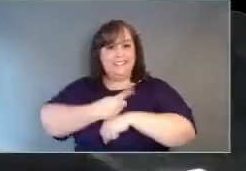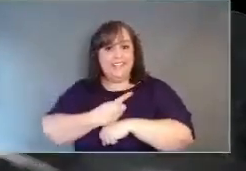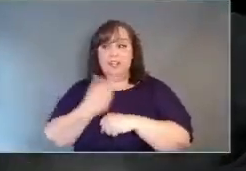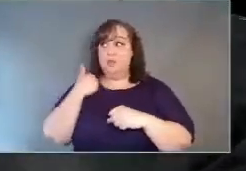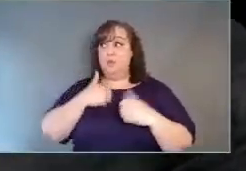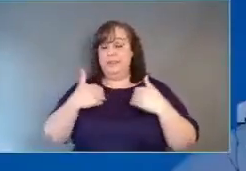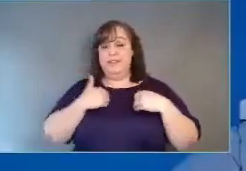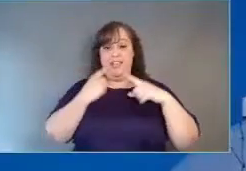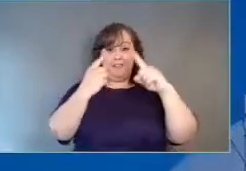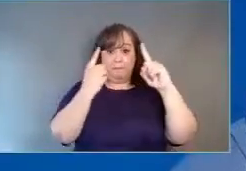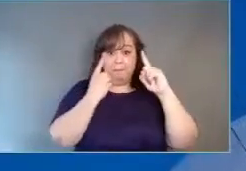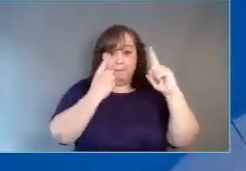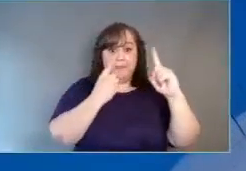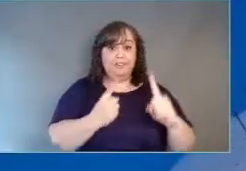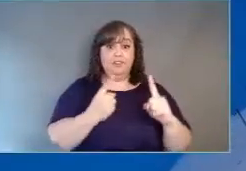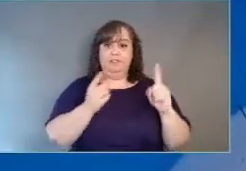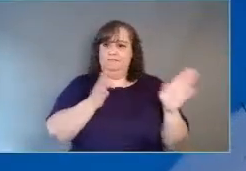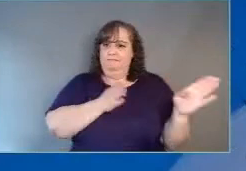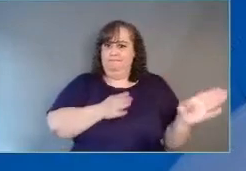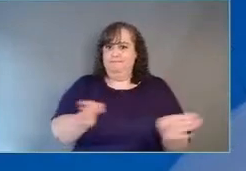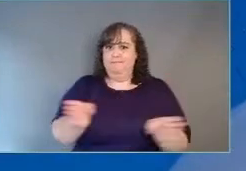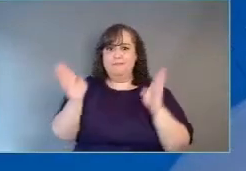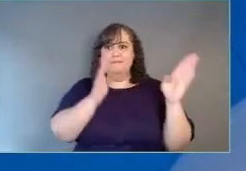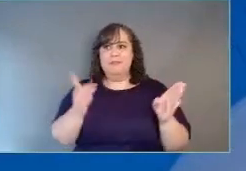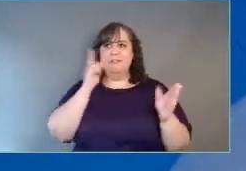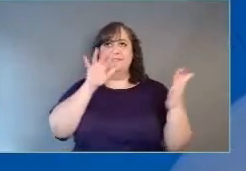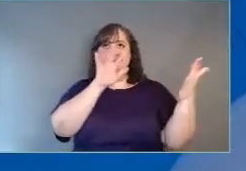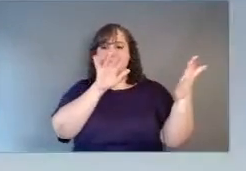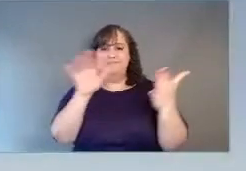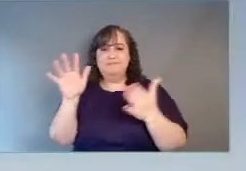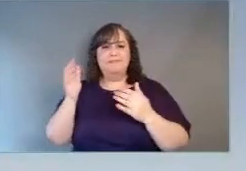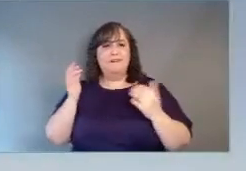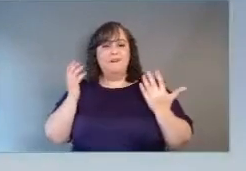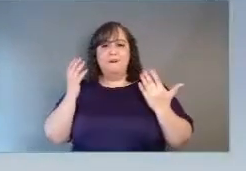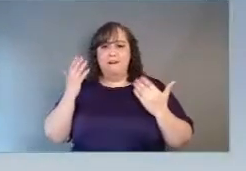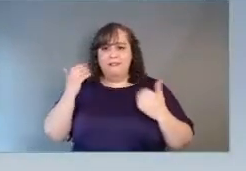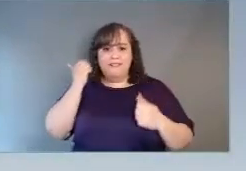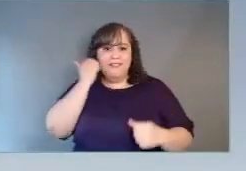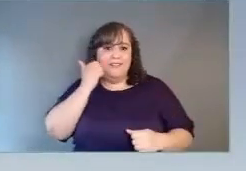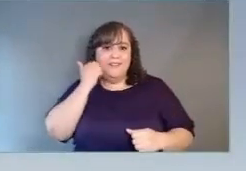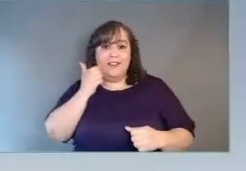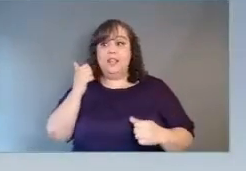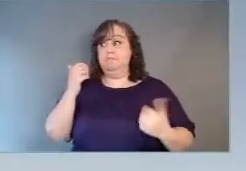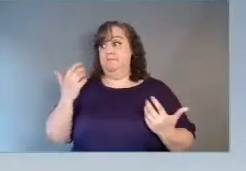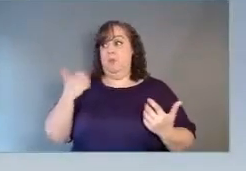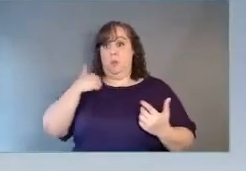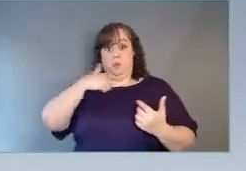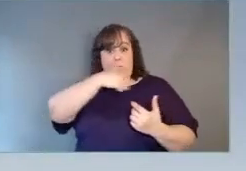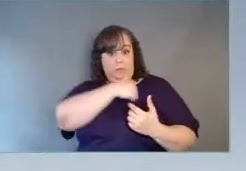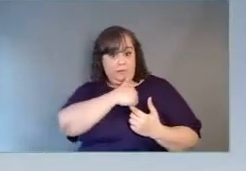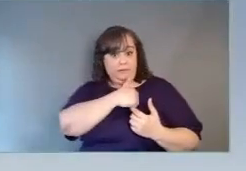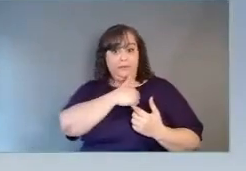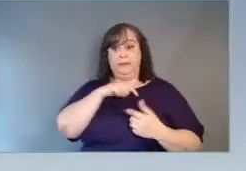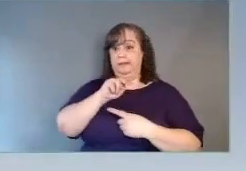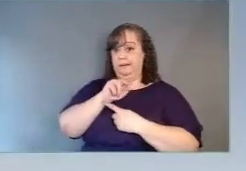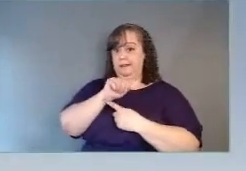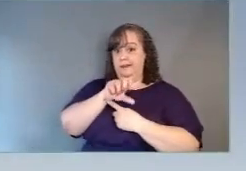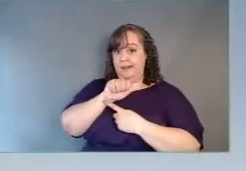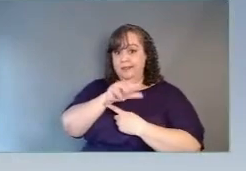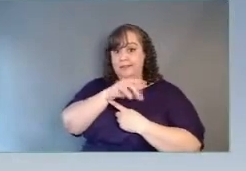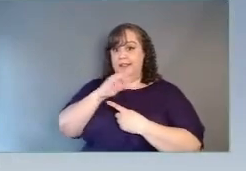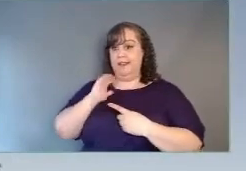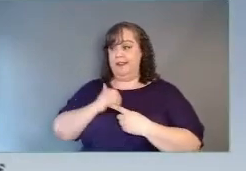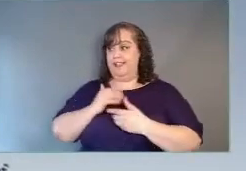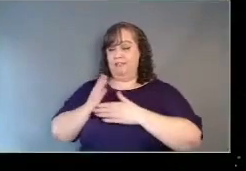time. As a matter of fact, NASA and our partners are watching the skies 24/7, 365,